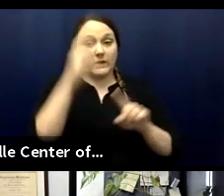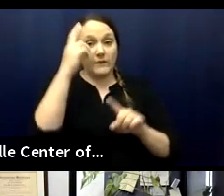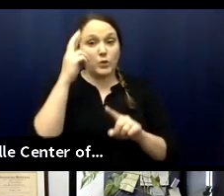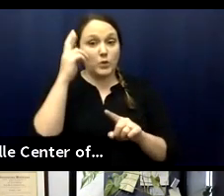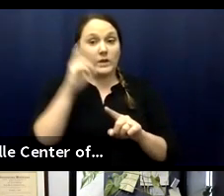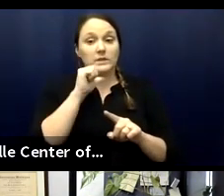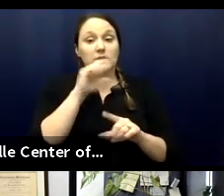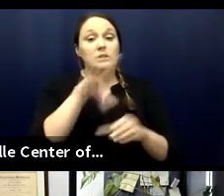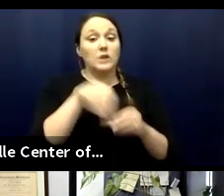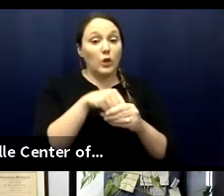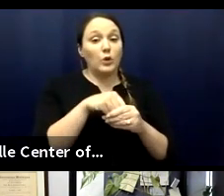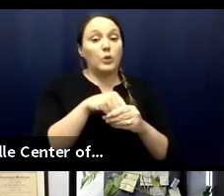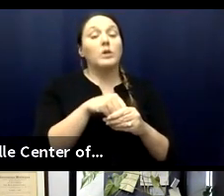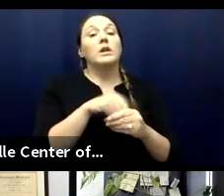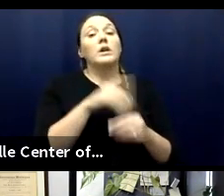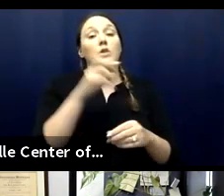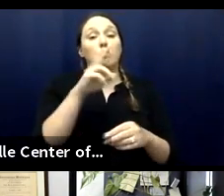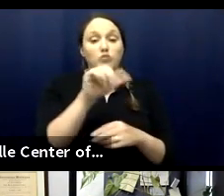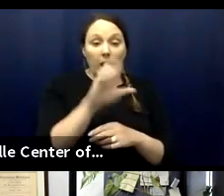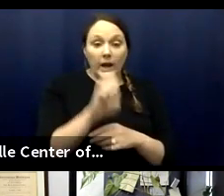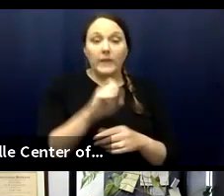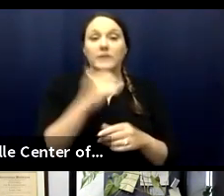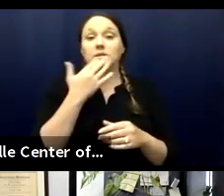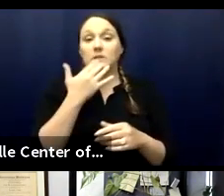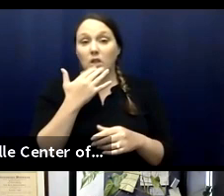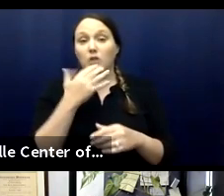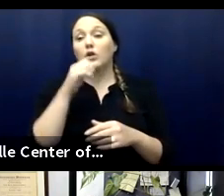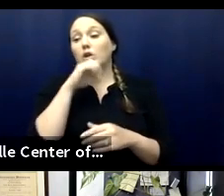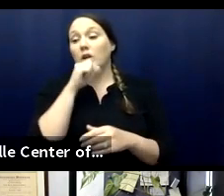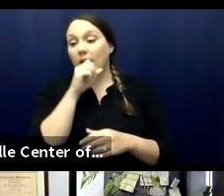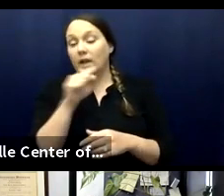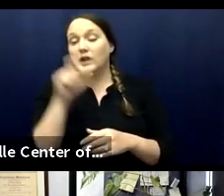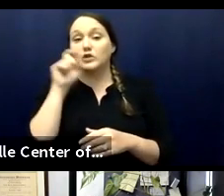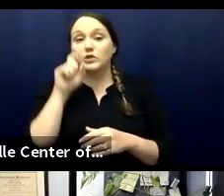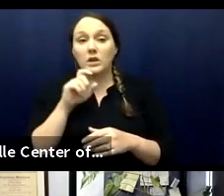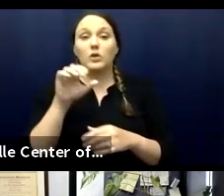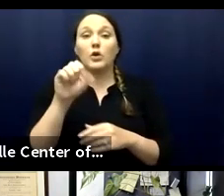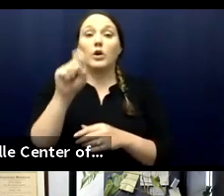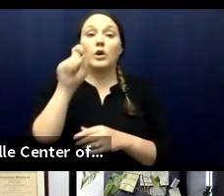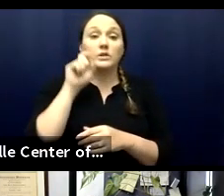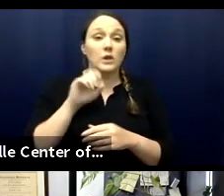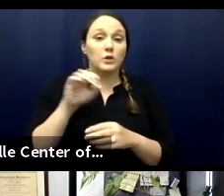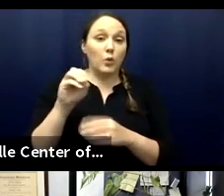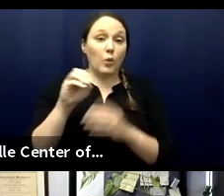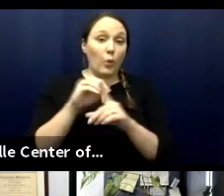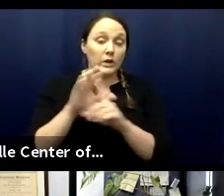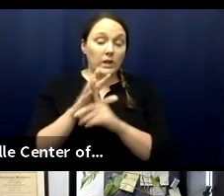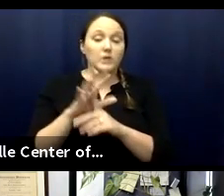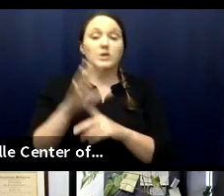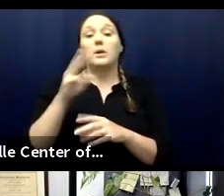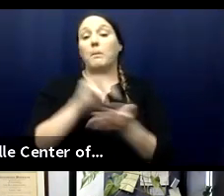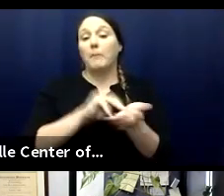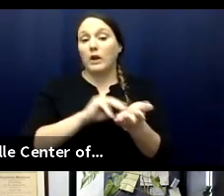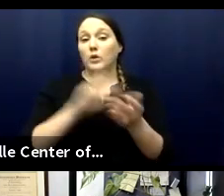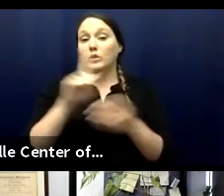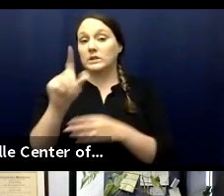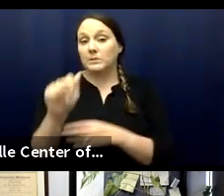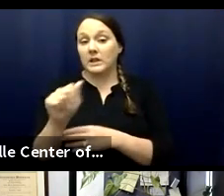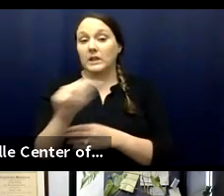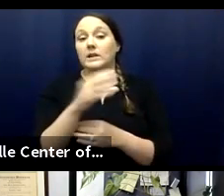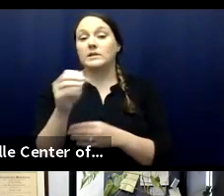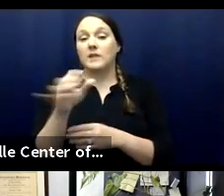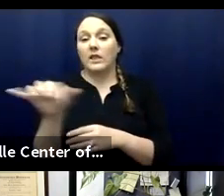limited to, race, color, age, gender, sexual orientation, religion, medical disabilities, and the